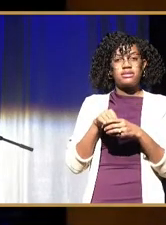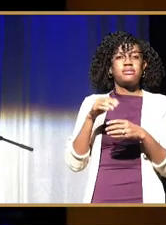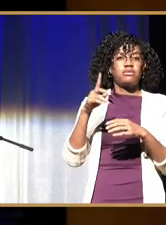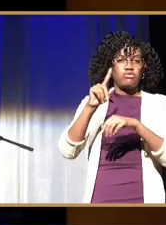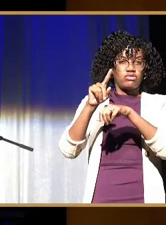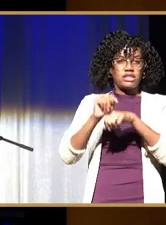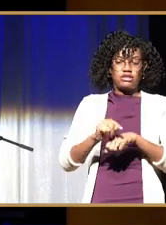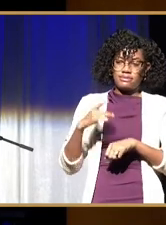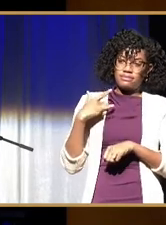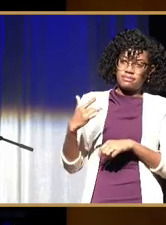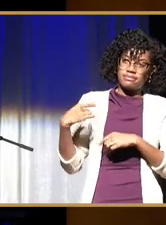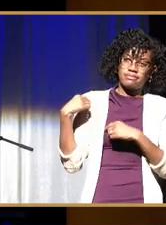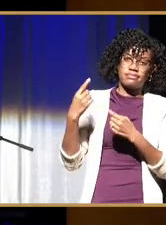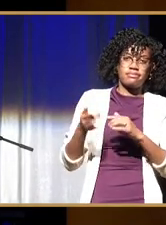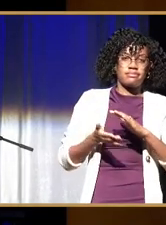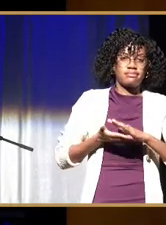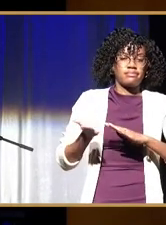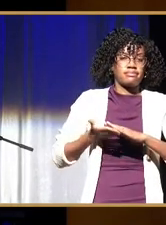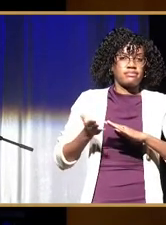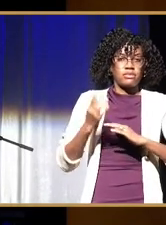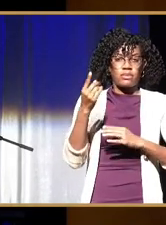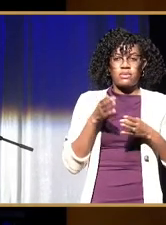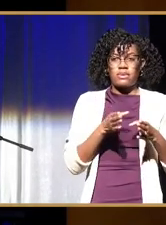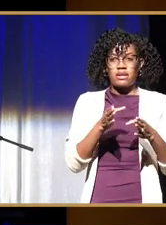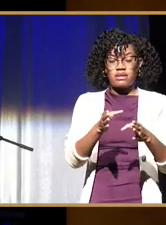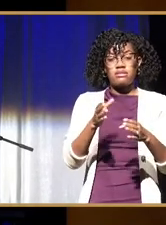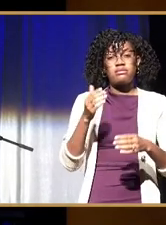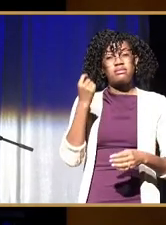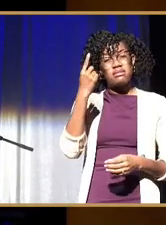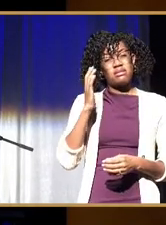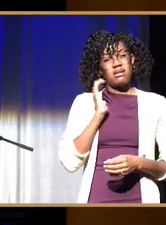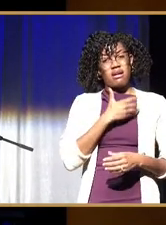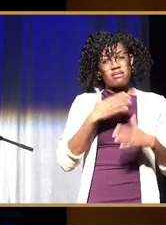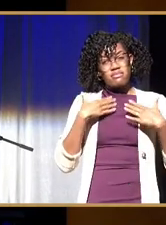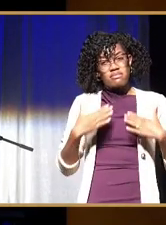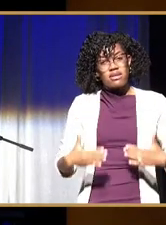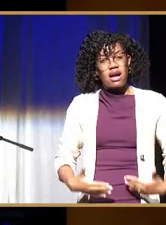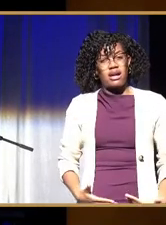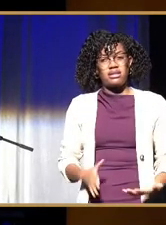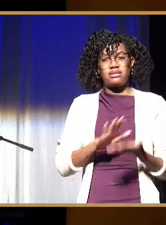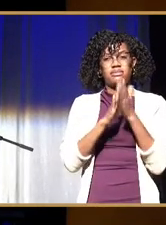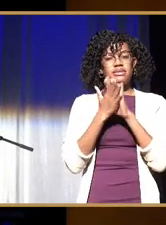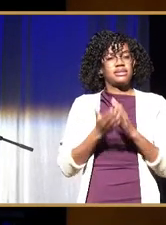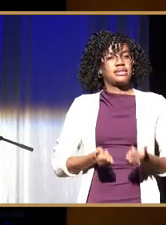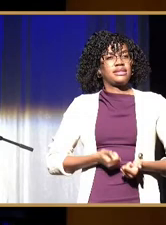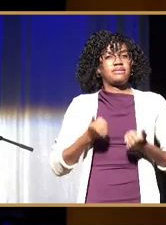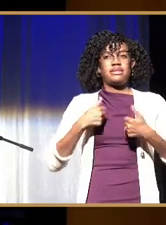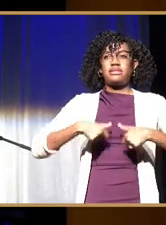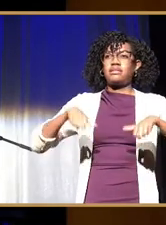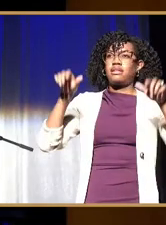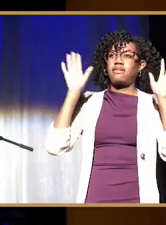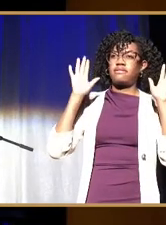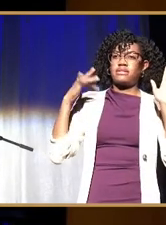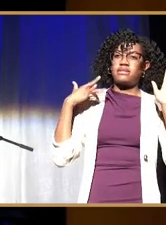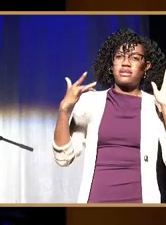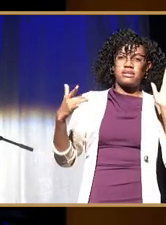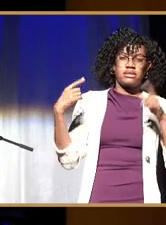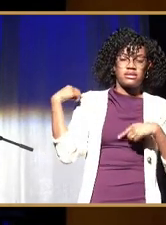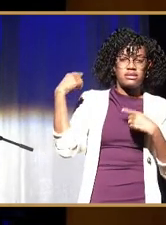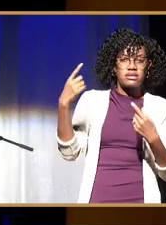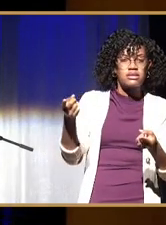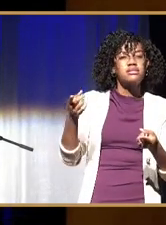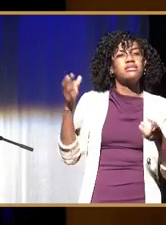tradition, and a tradition of our bodies being a living sacrifice, a tradition